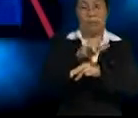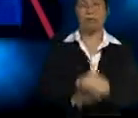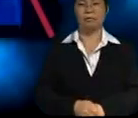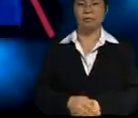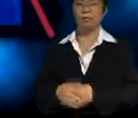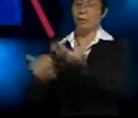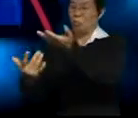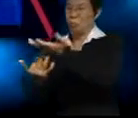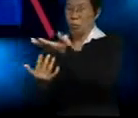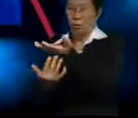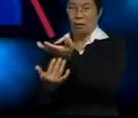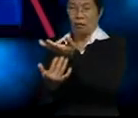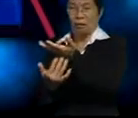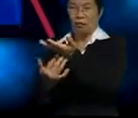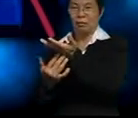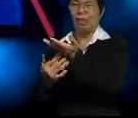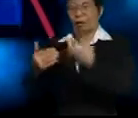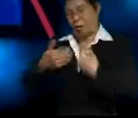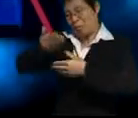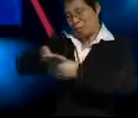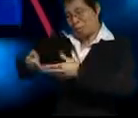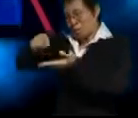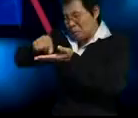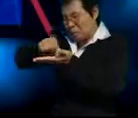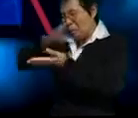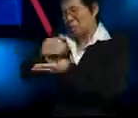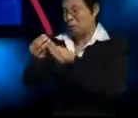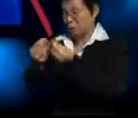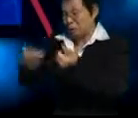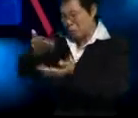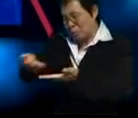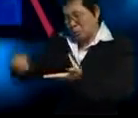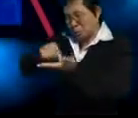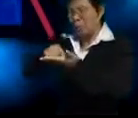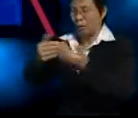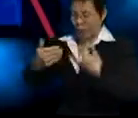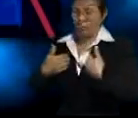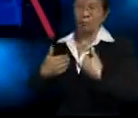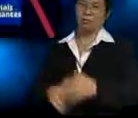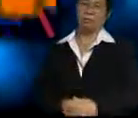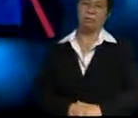Water from boiling has suspended materials and dissolved substances.